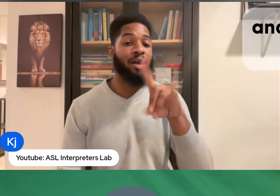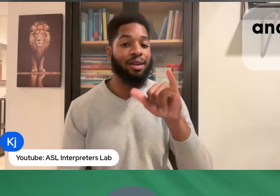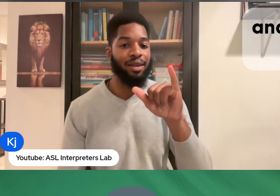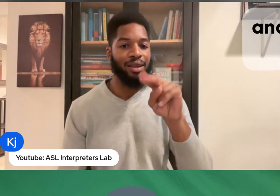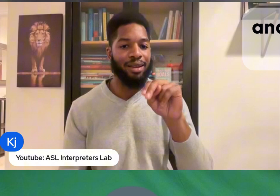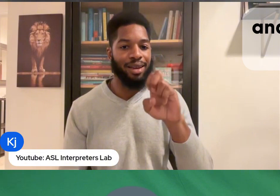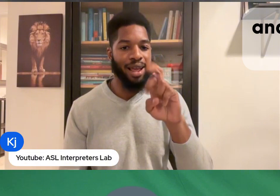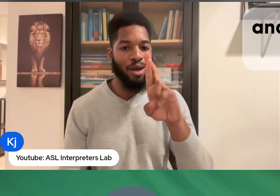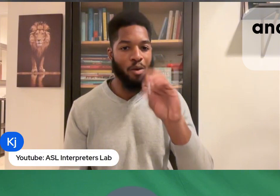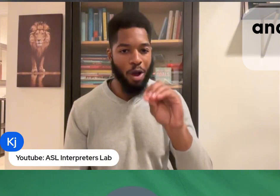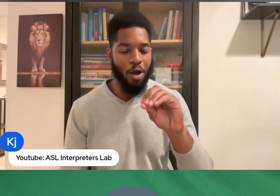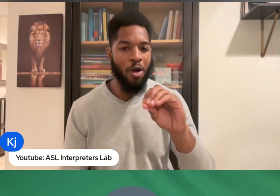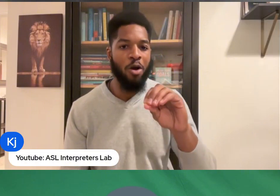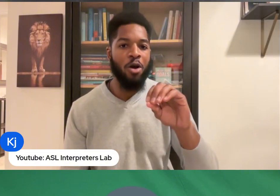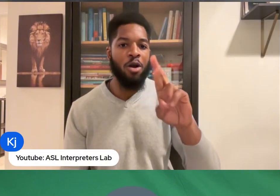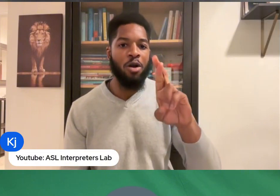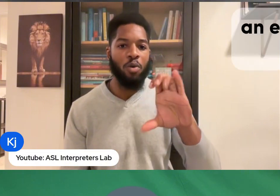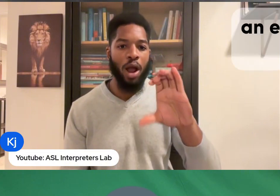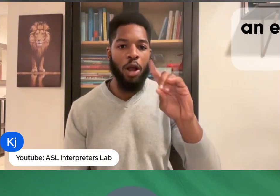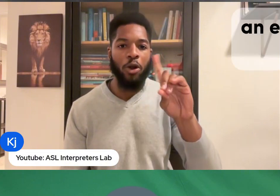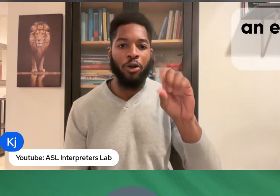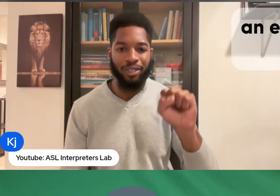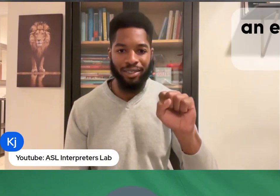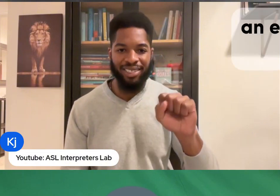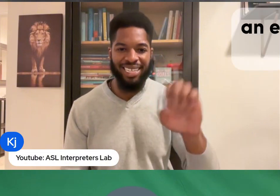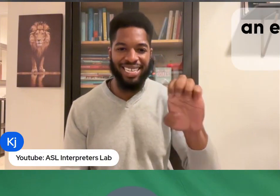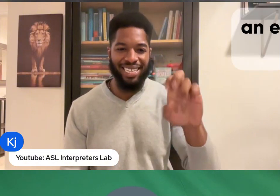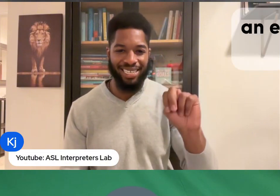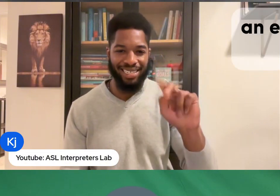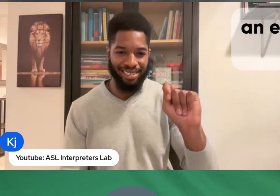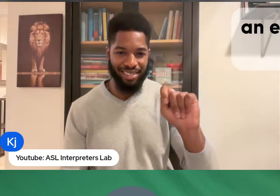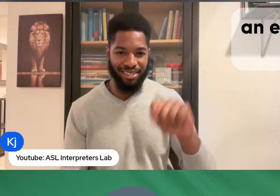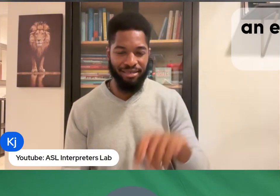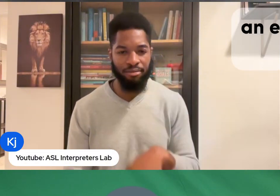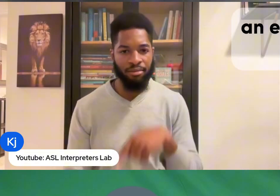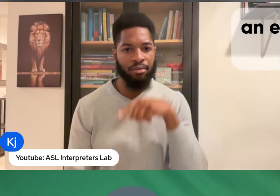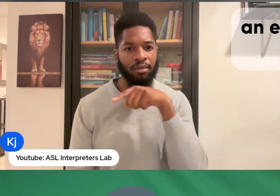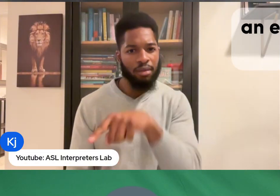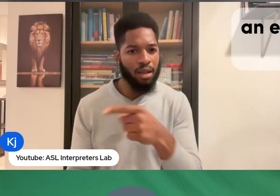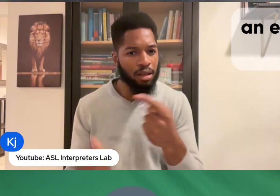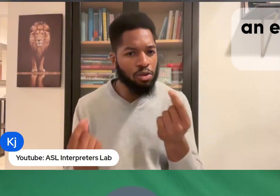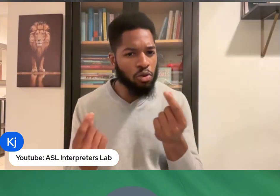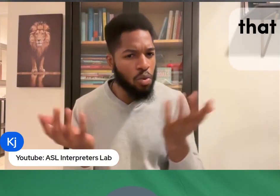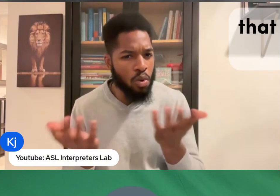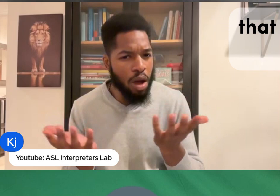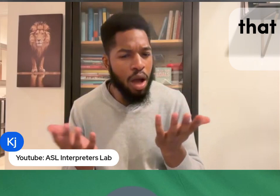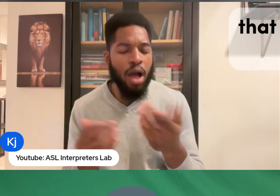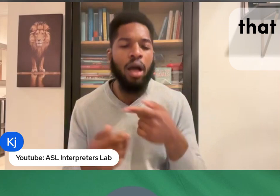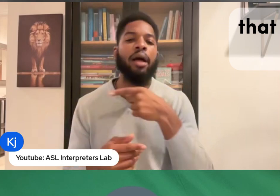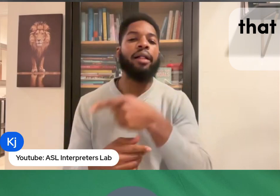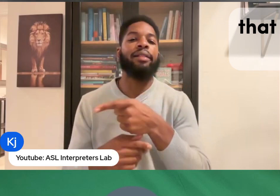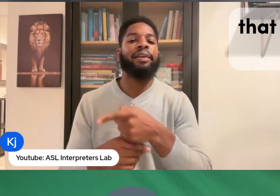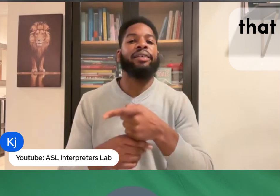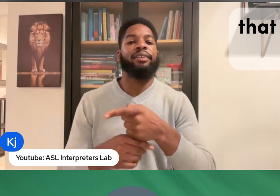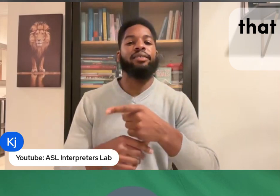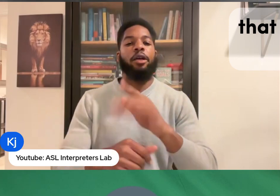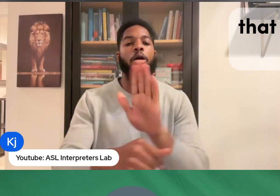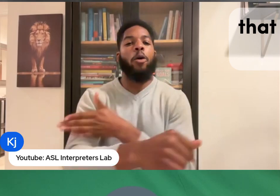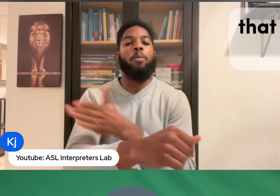Records Entertainment, an engineering and music beat company that helps